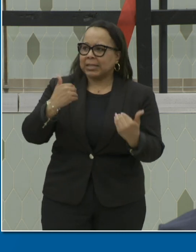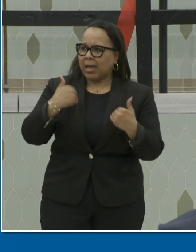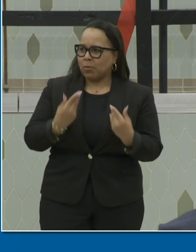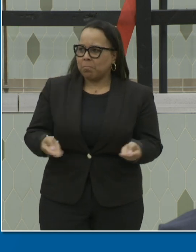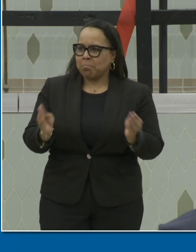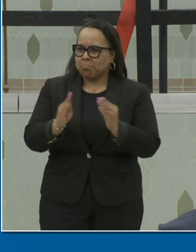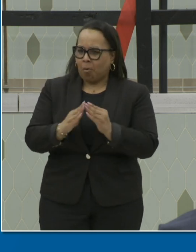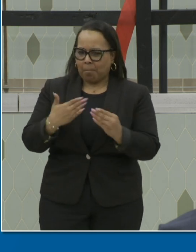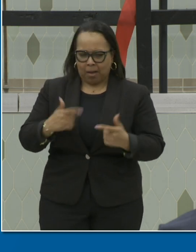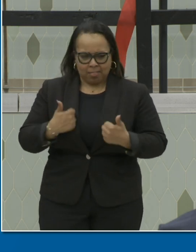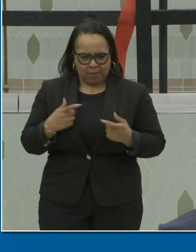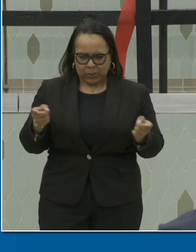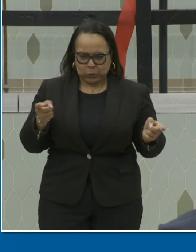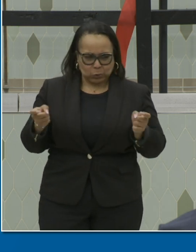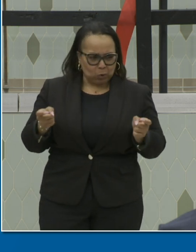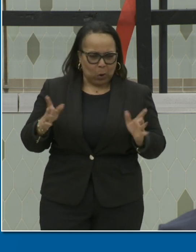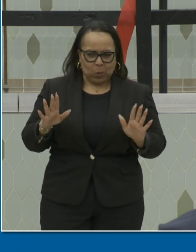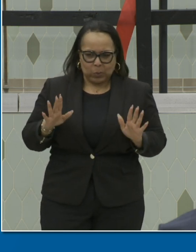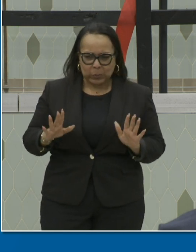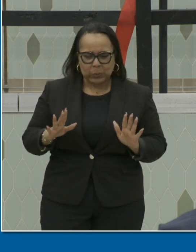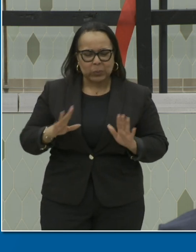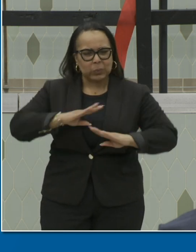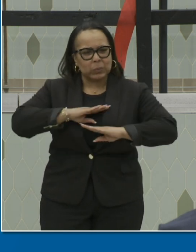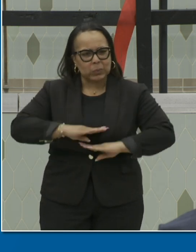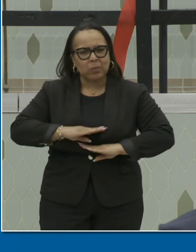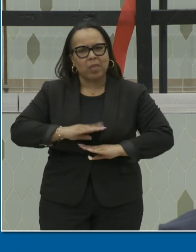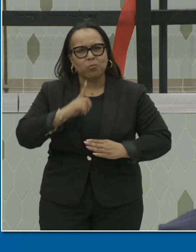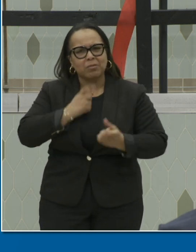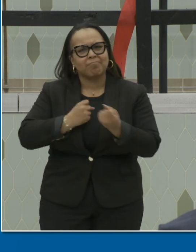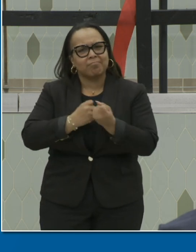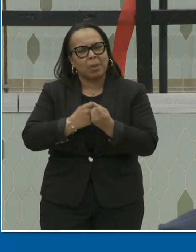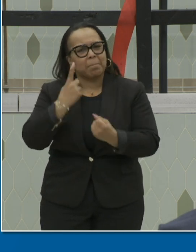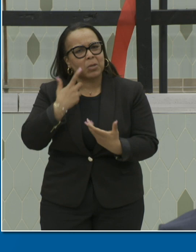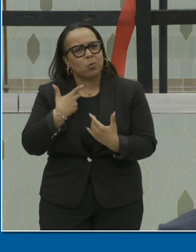to just have more control over your life, and that's a big help